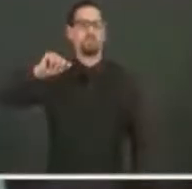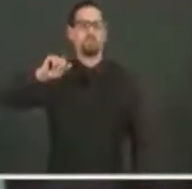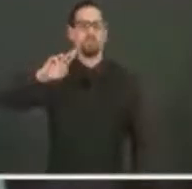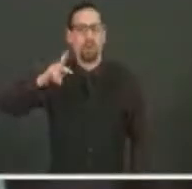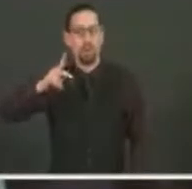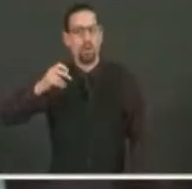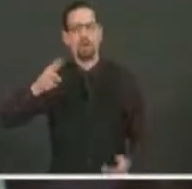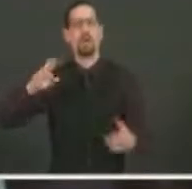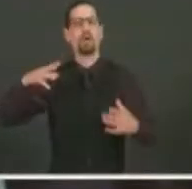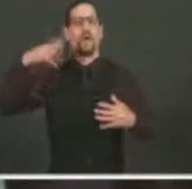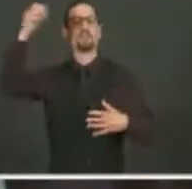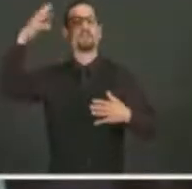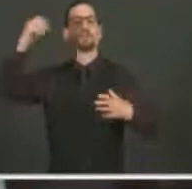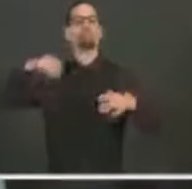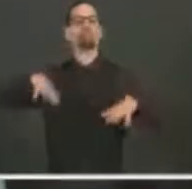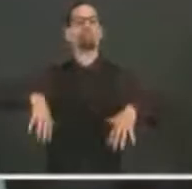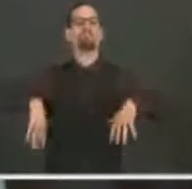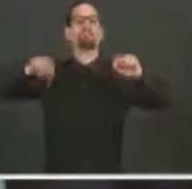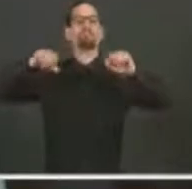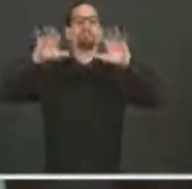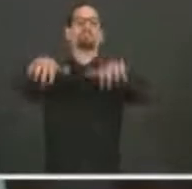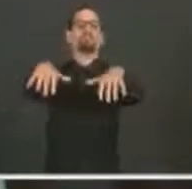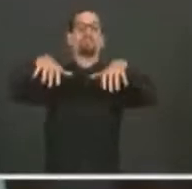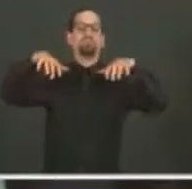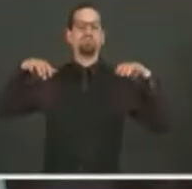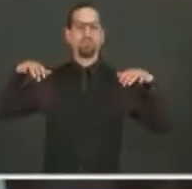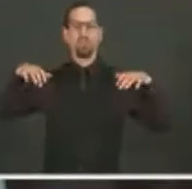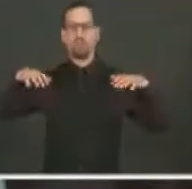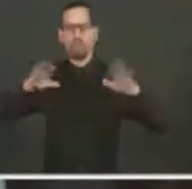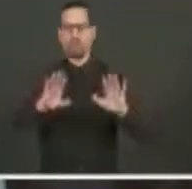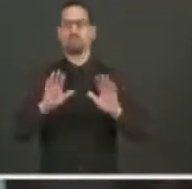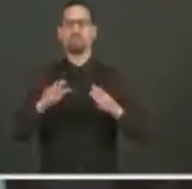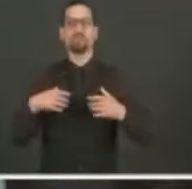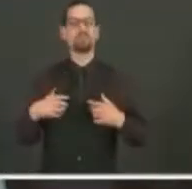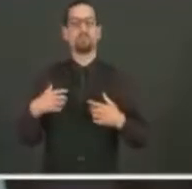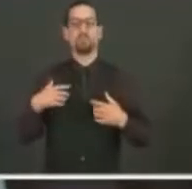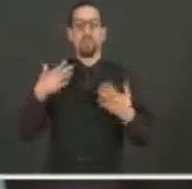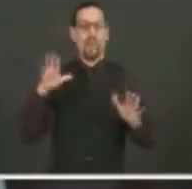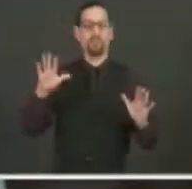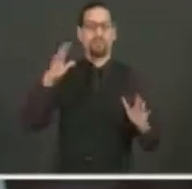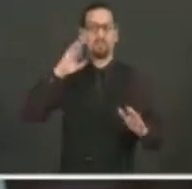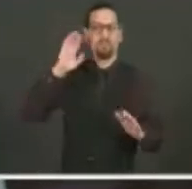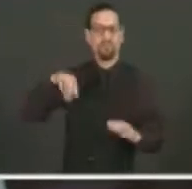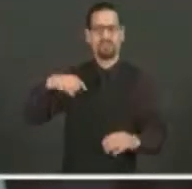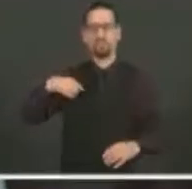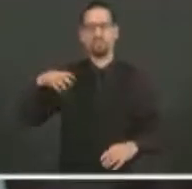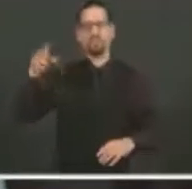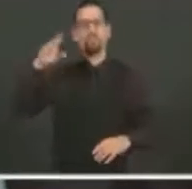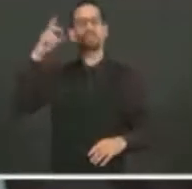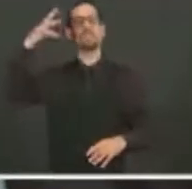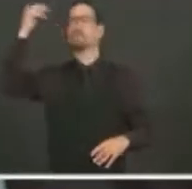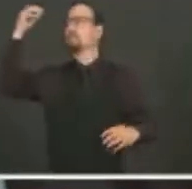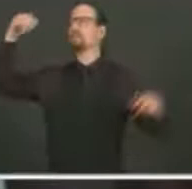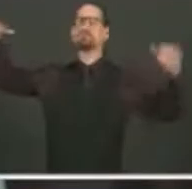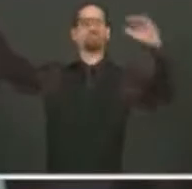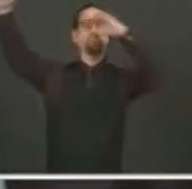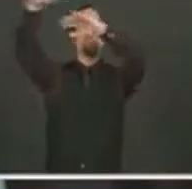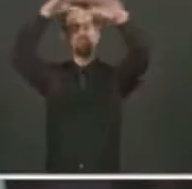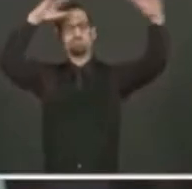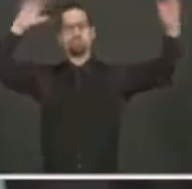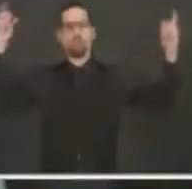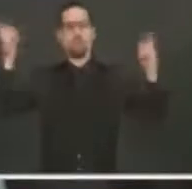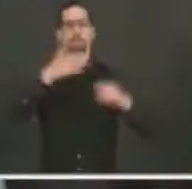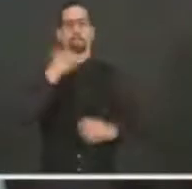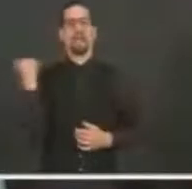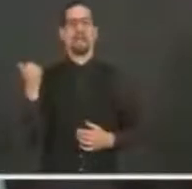now know pretty definitively that increased airflow outside significantly decreases